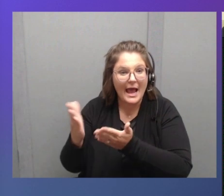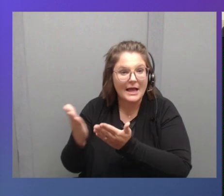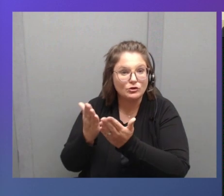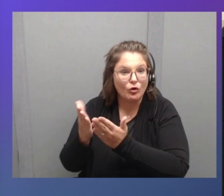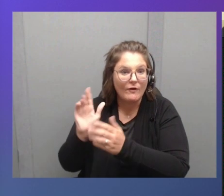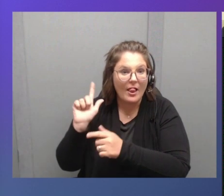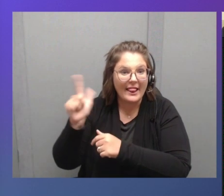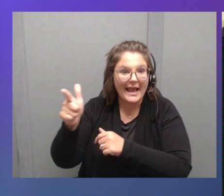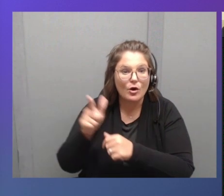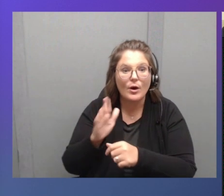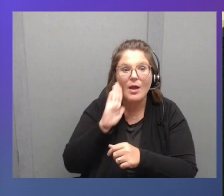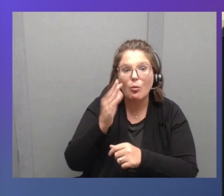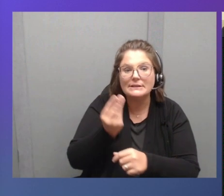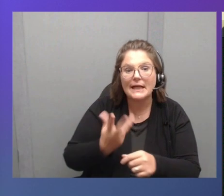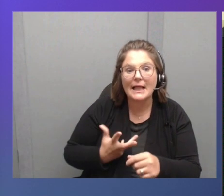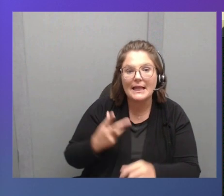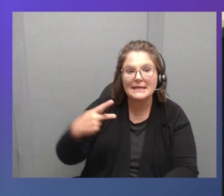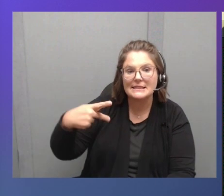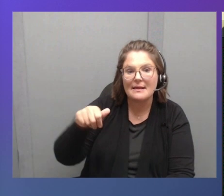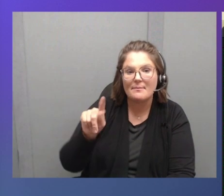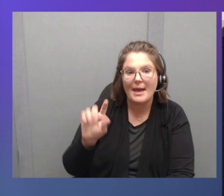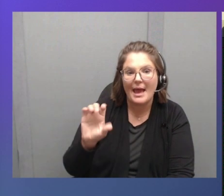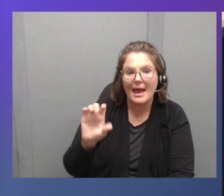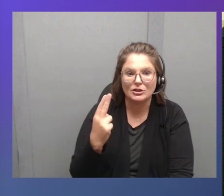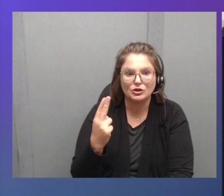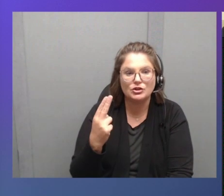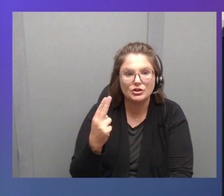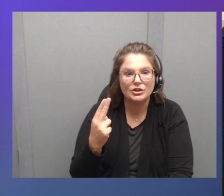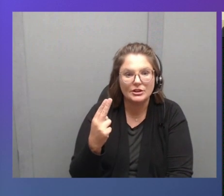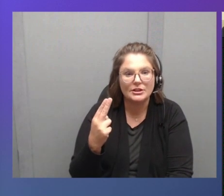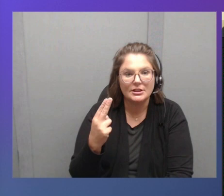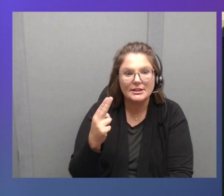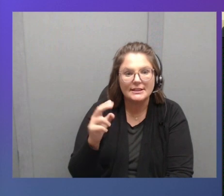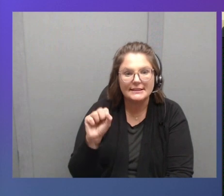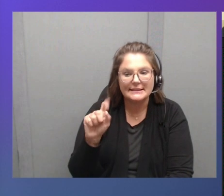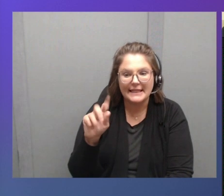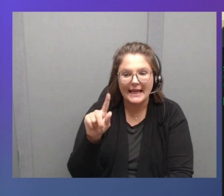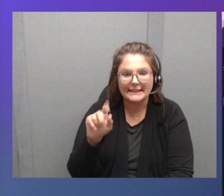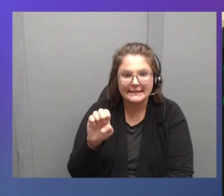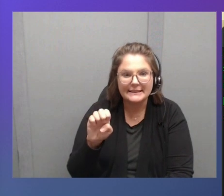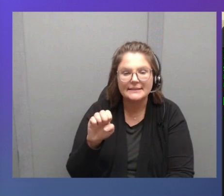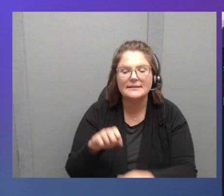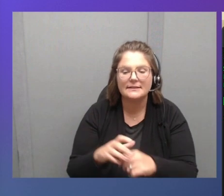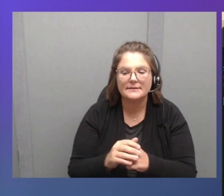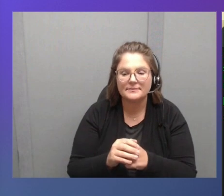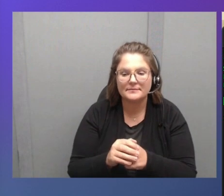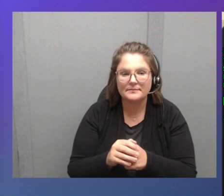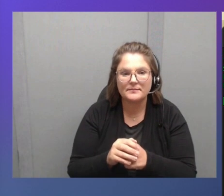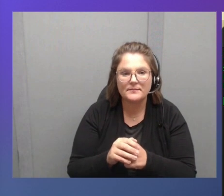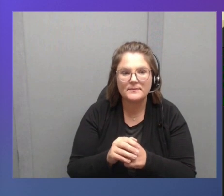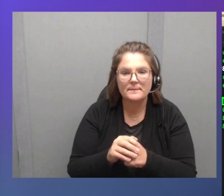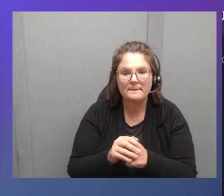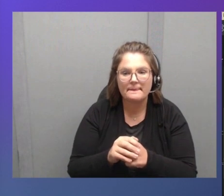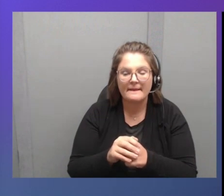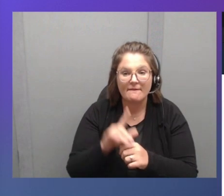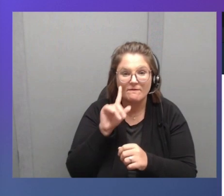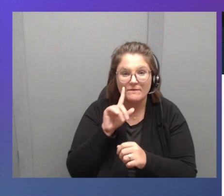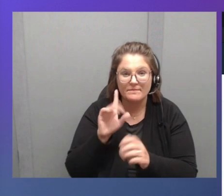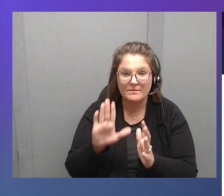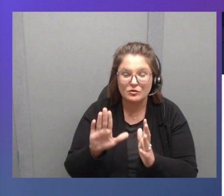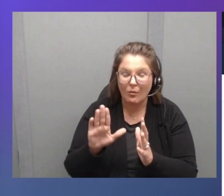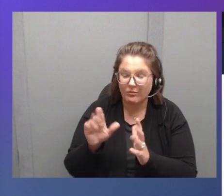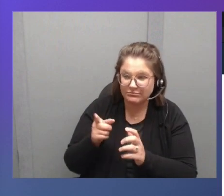the patch state of the server. Yeah, that's particular interest. Selfishly, as many folks may know, many of